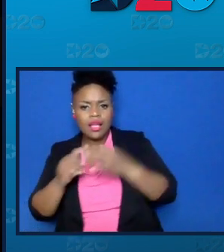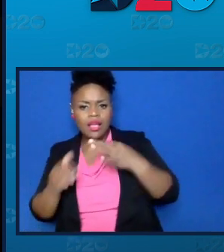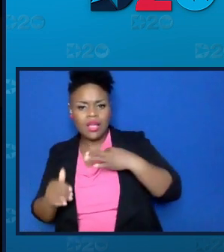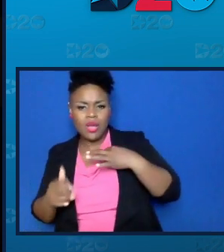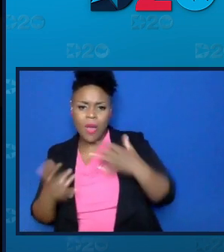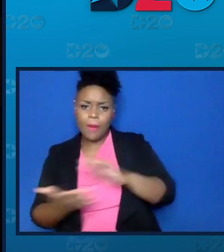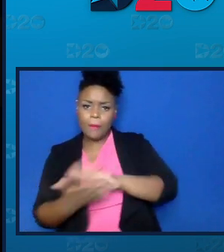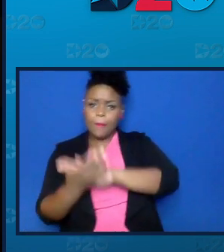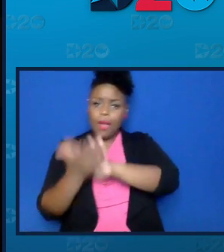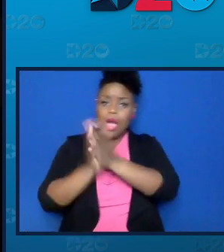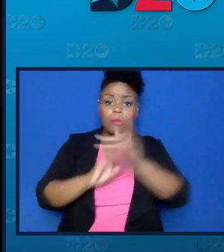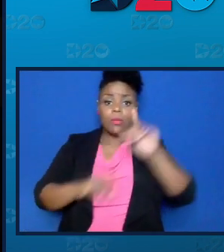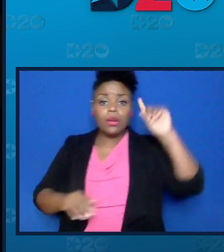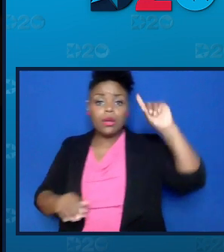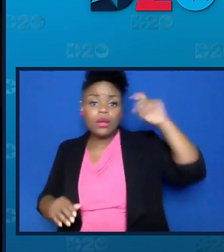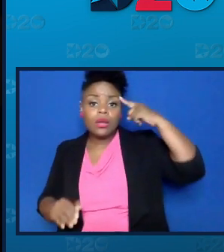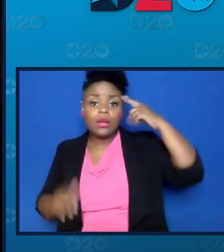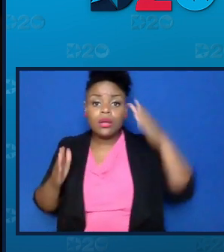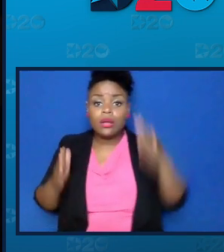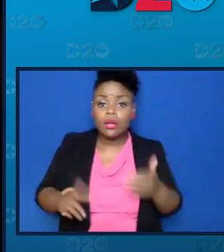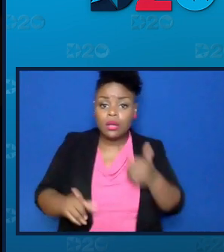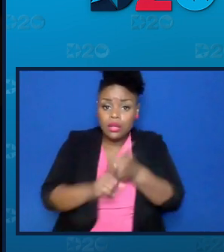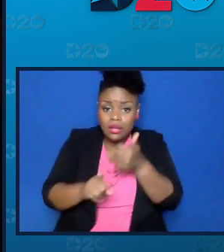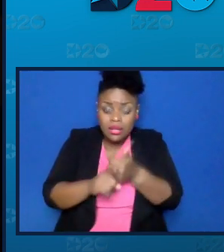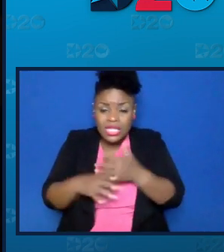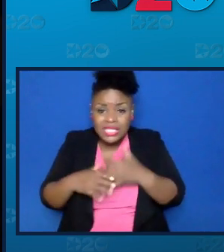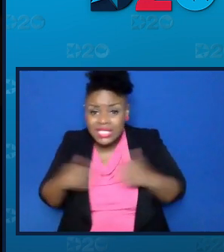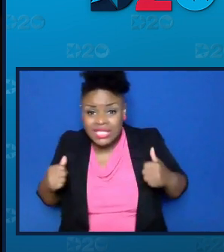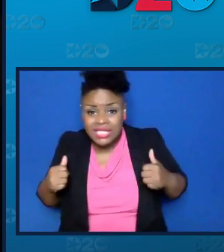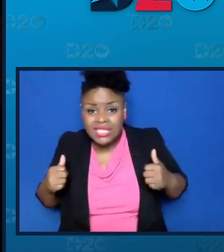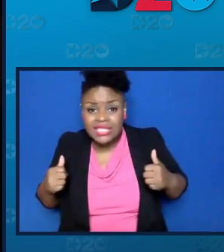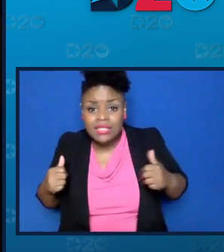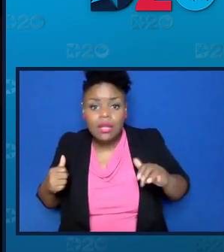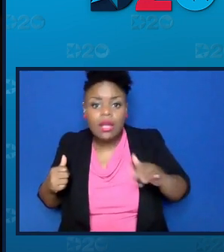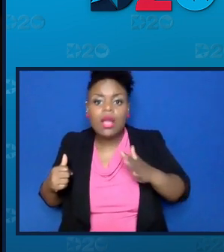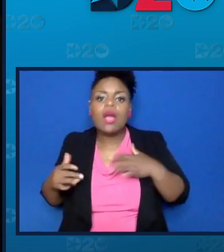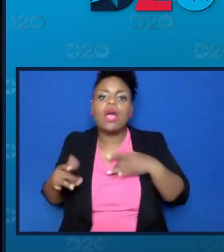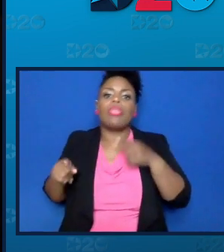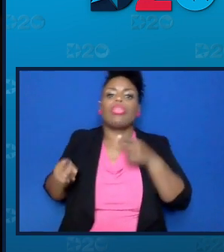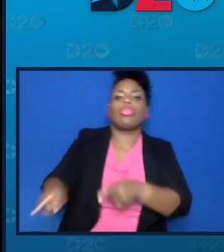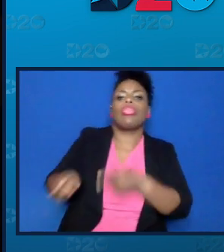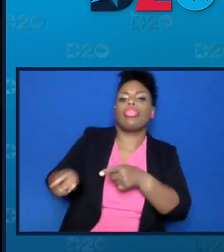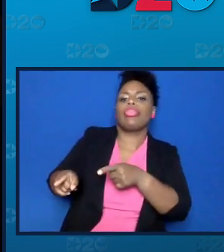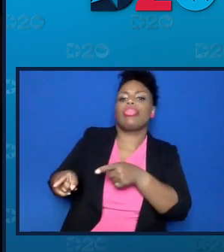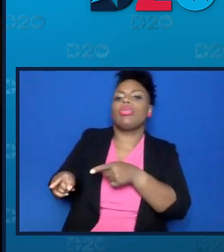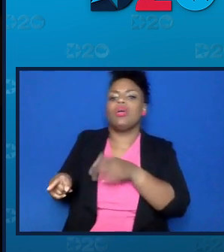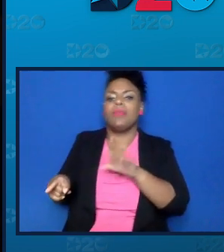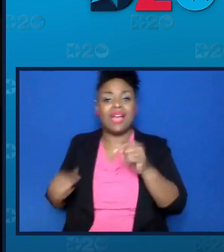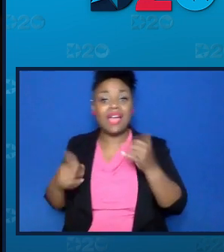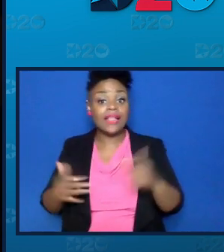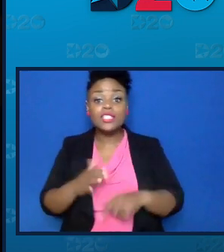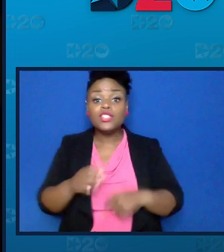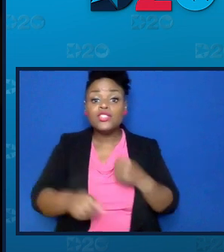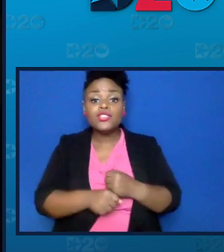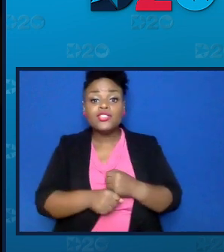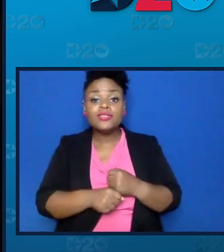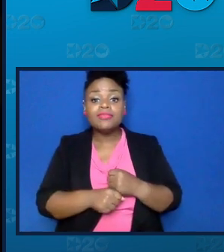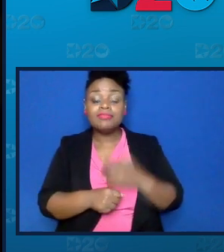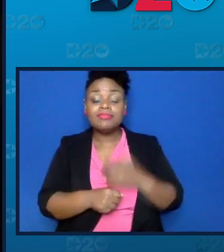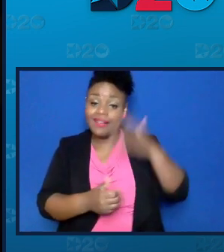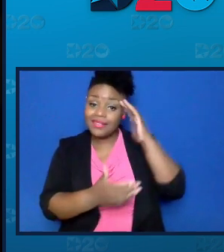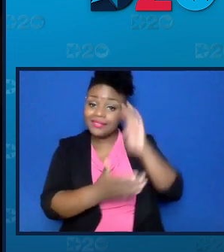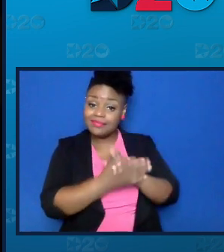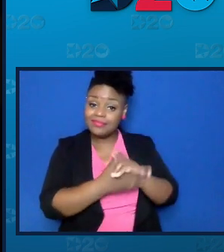year, I campaigned for the presidency, often with my husband Chasten at my side, winning delegates to this